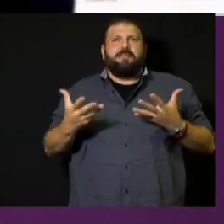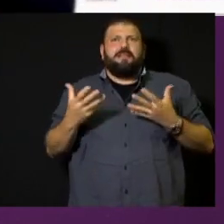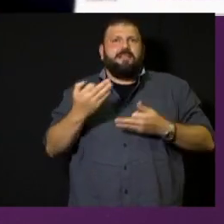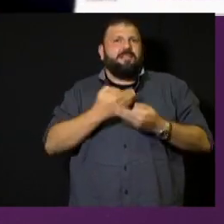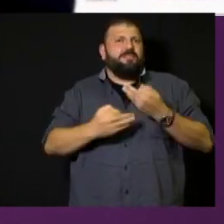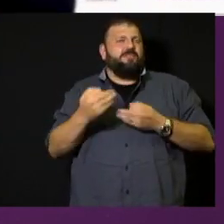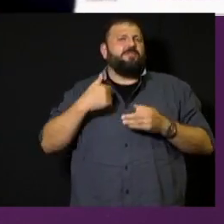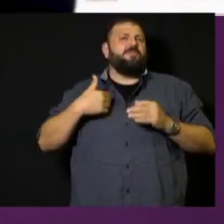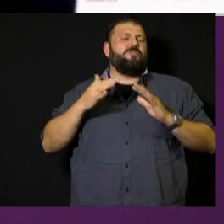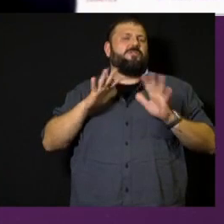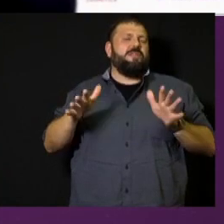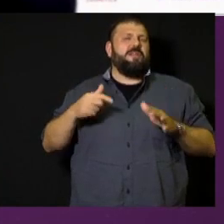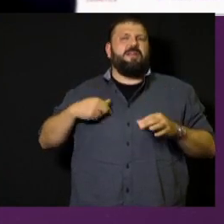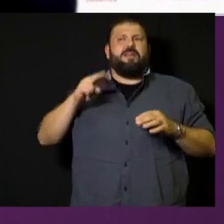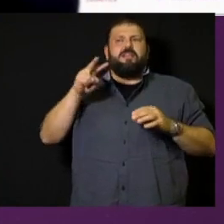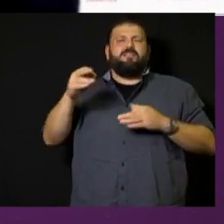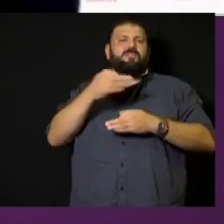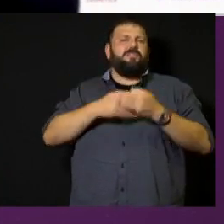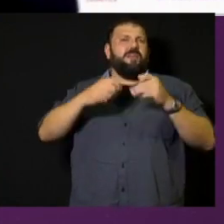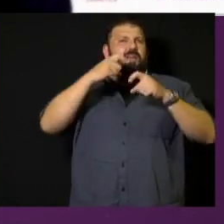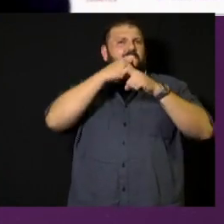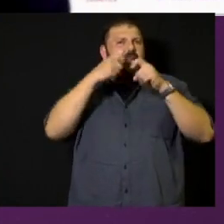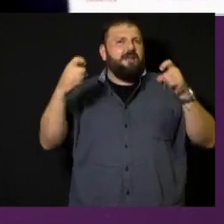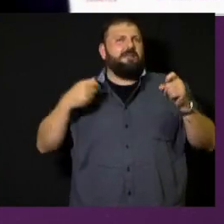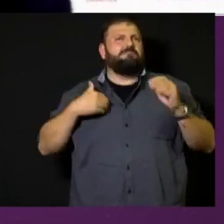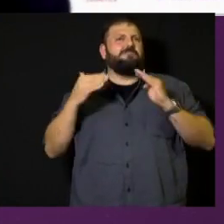my sponsors.